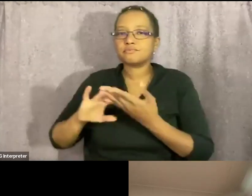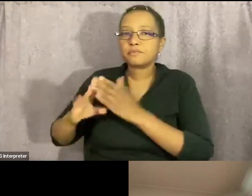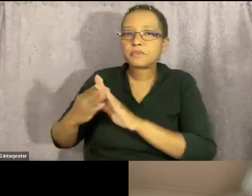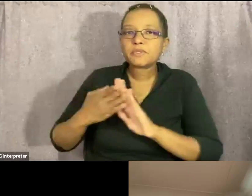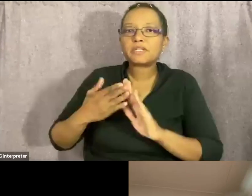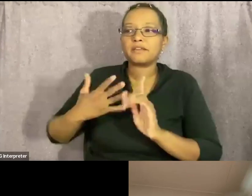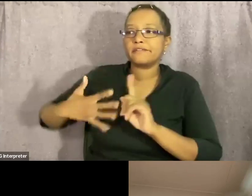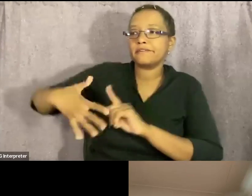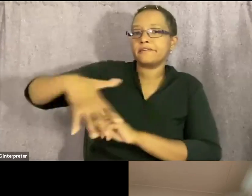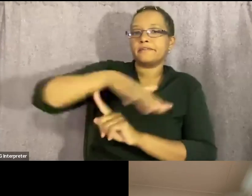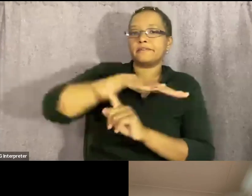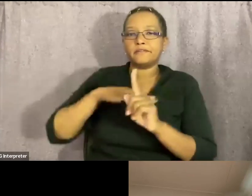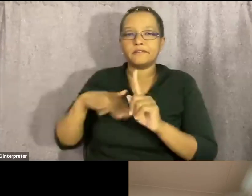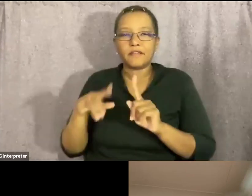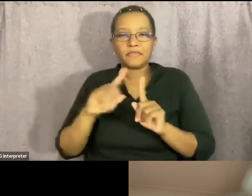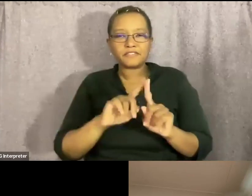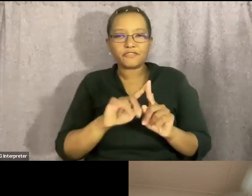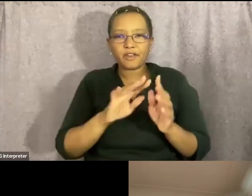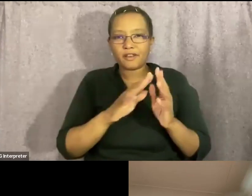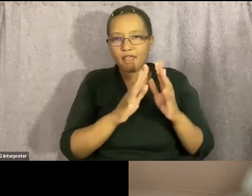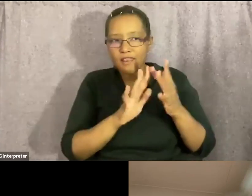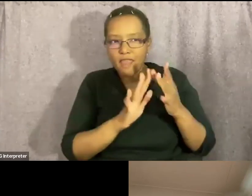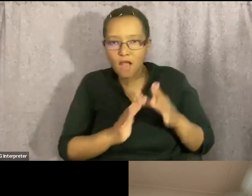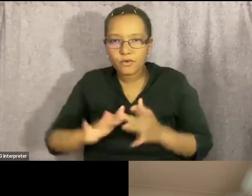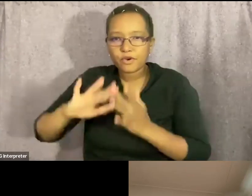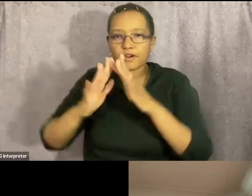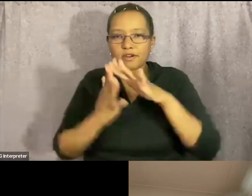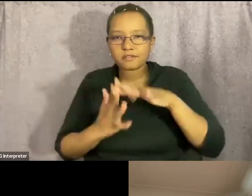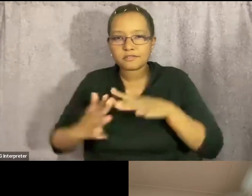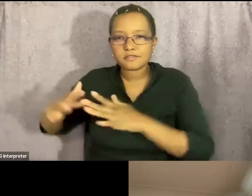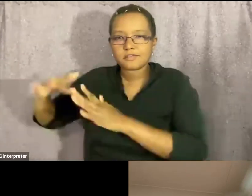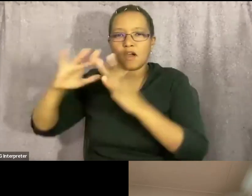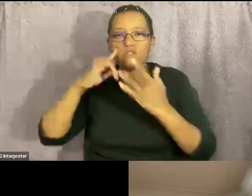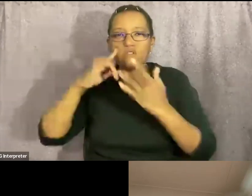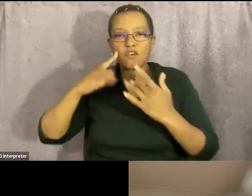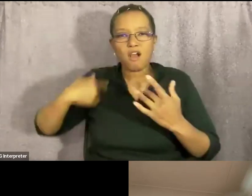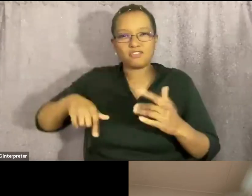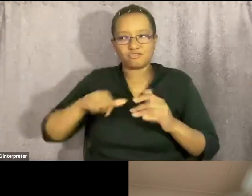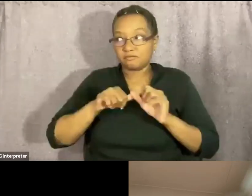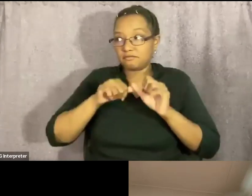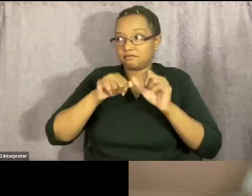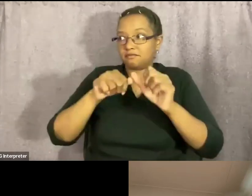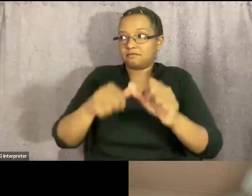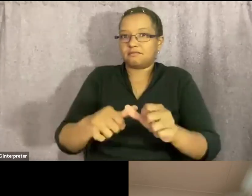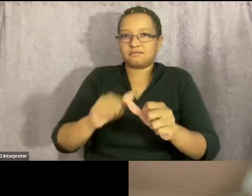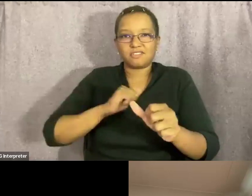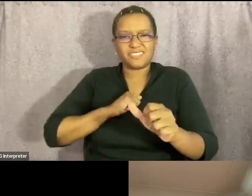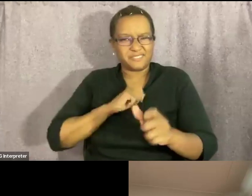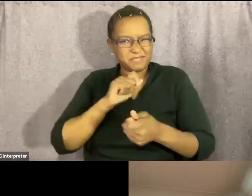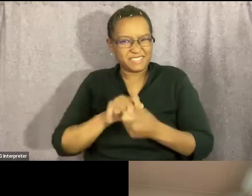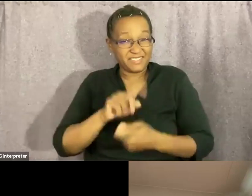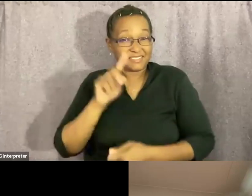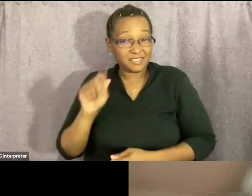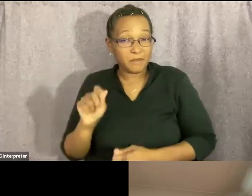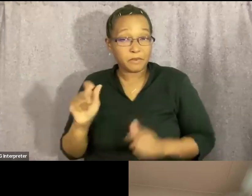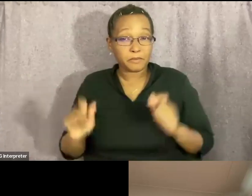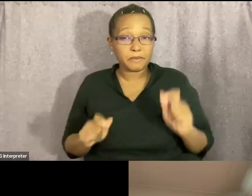relationship to Pansori land as a framework, for other folks to like explore their own relationships to like diaspora and their